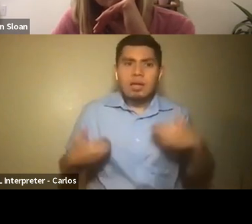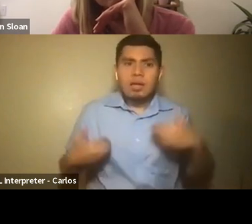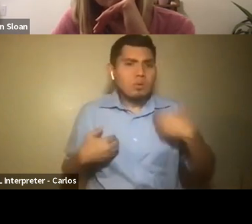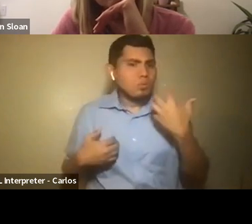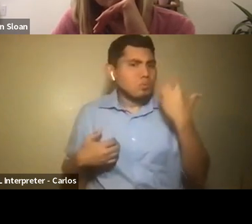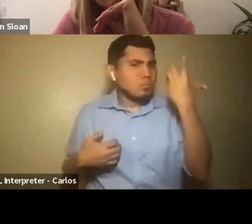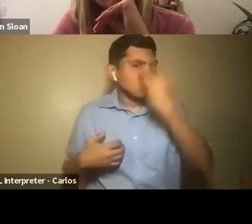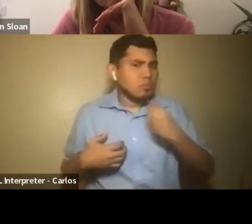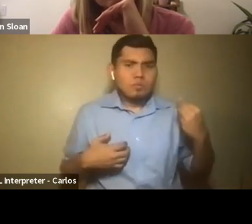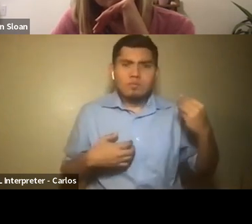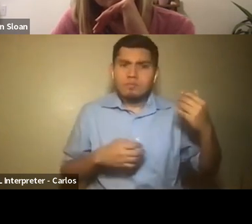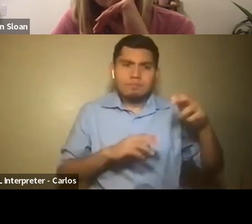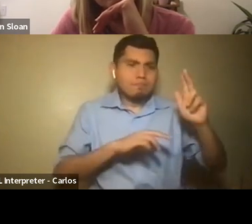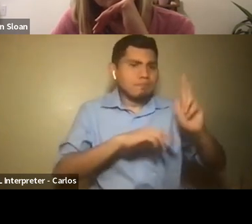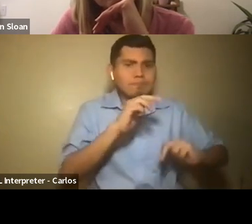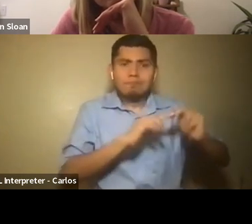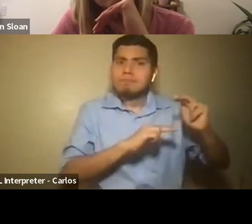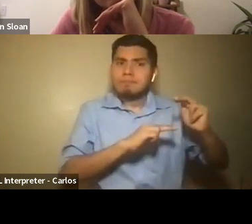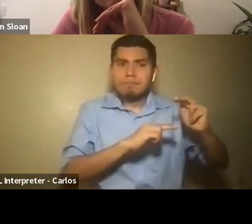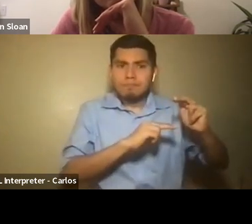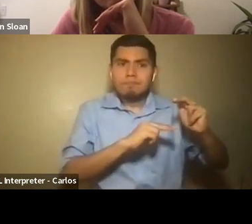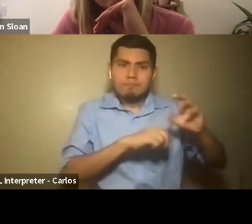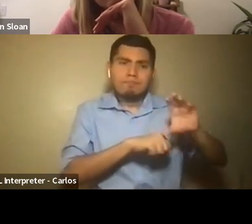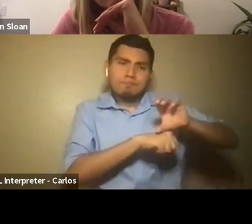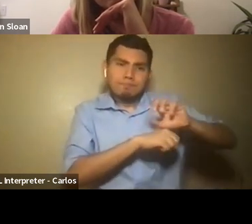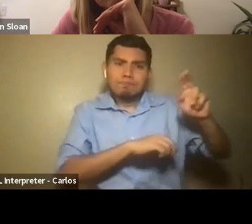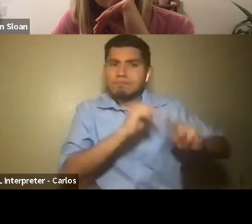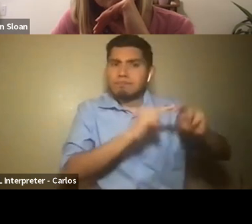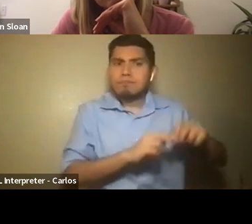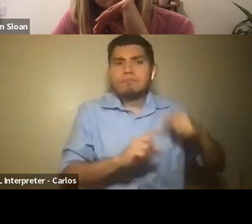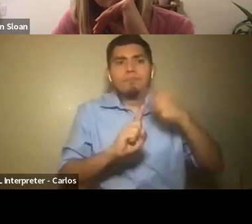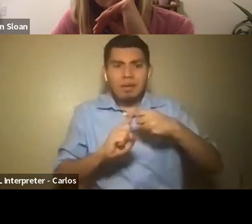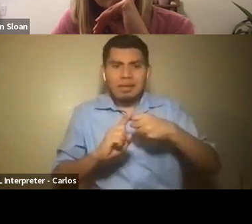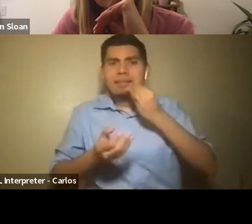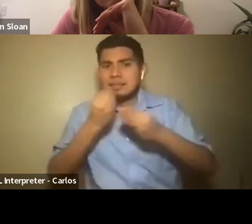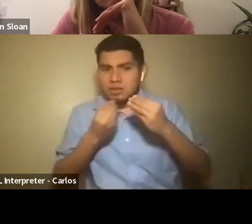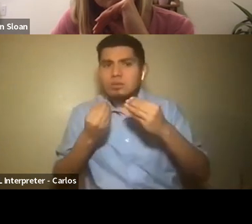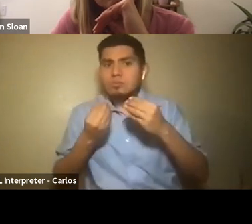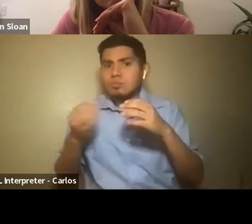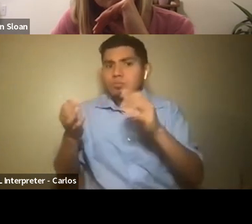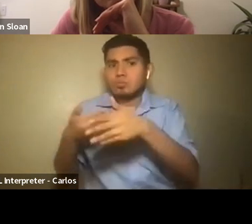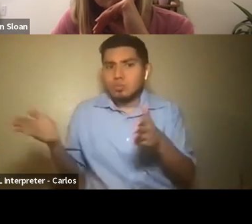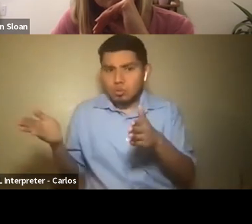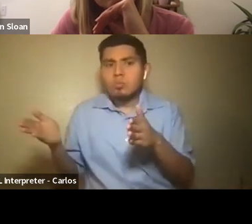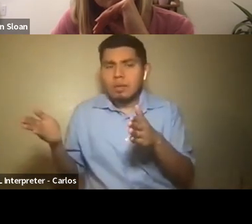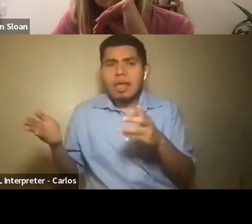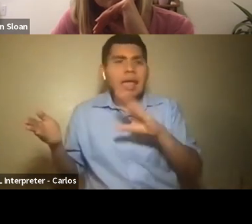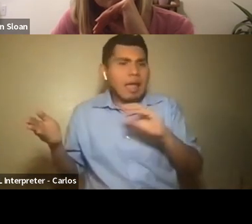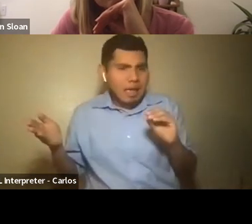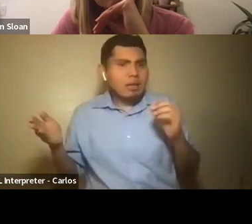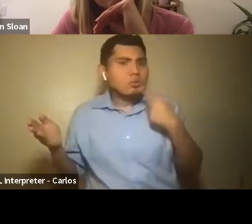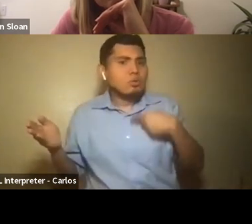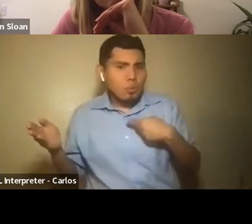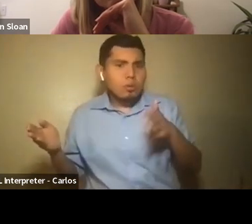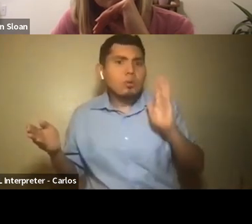sanctuary and a great dining hall. And they expressed to me that they would be willing